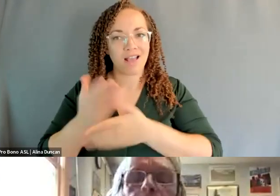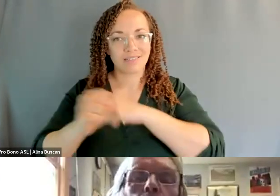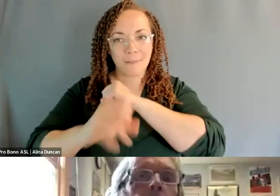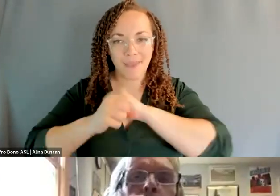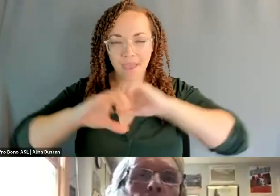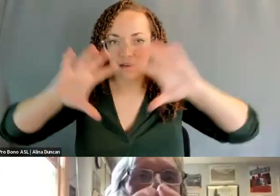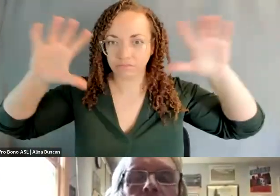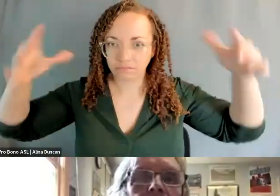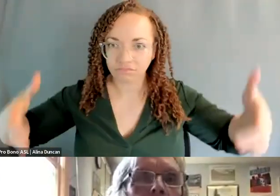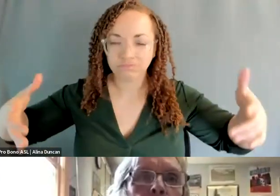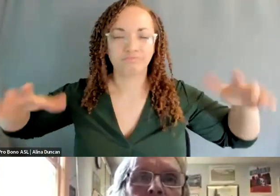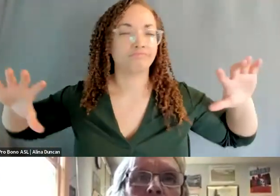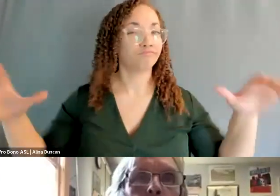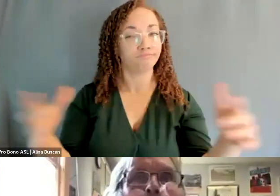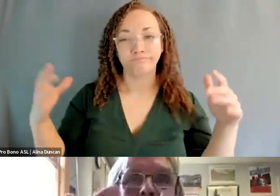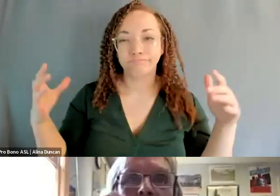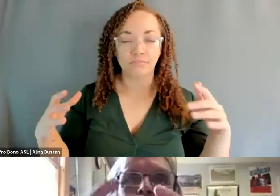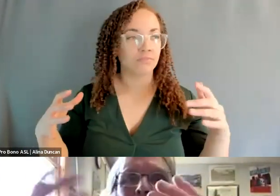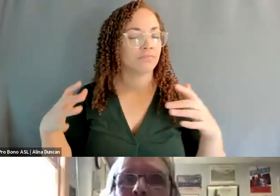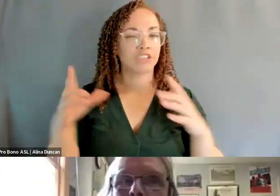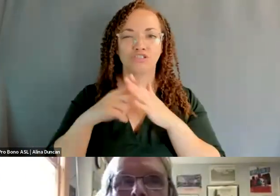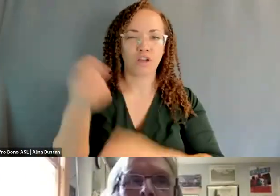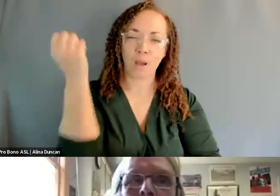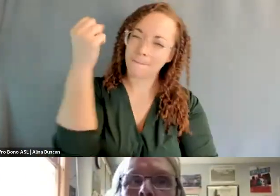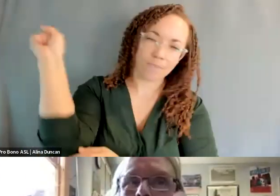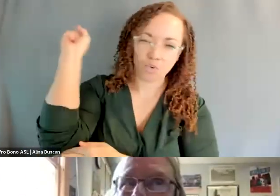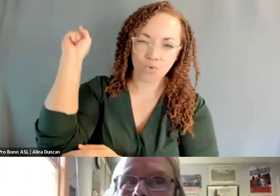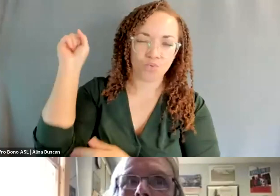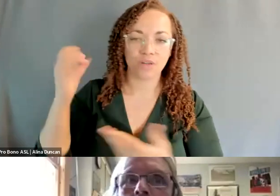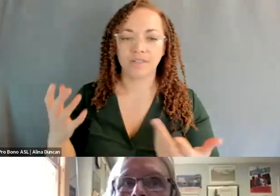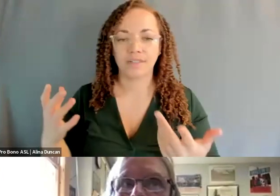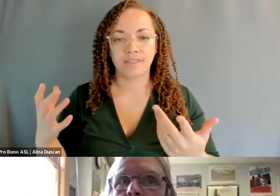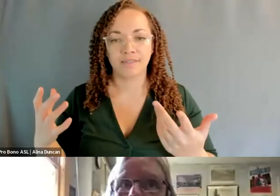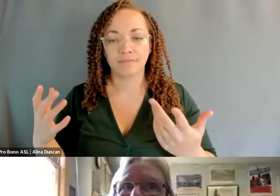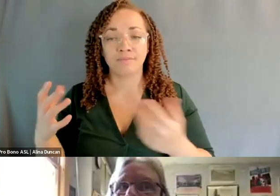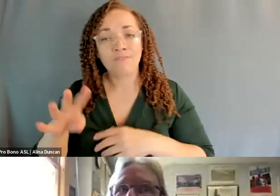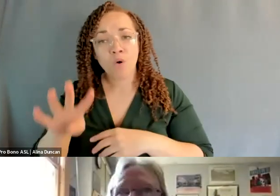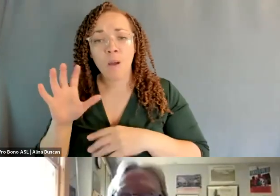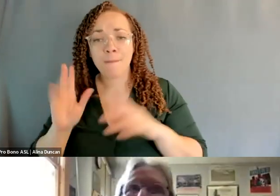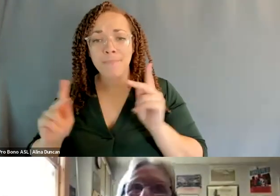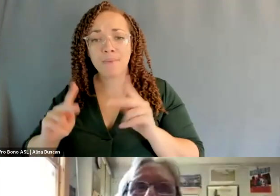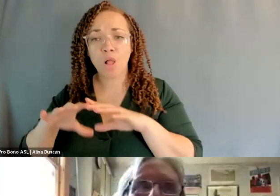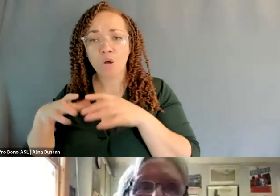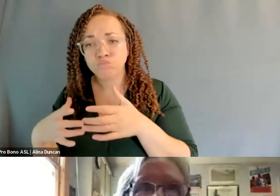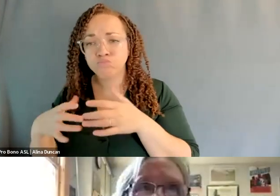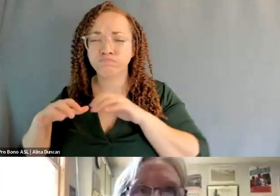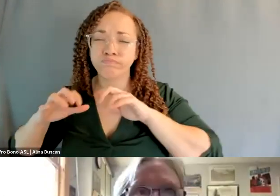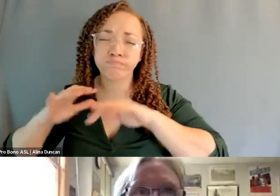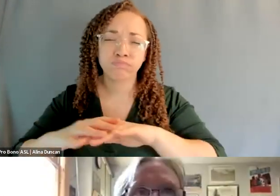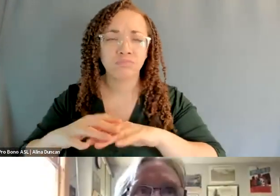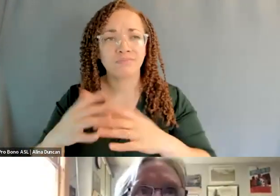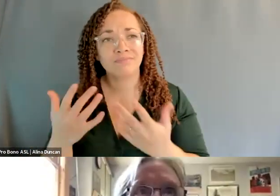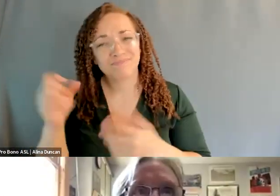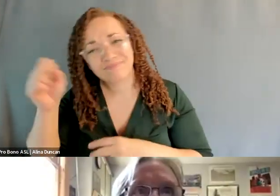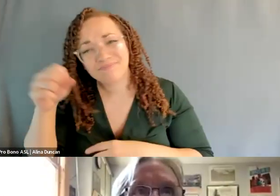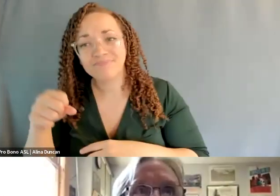You get 400 people, you're gonna stop a sweep, but it's really hard day after day after day to get 400 people